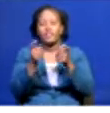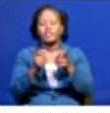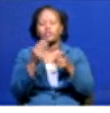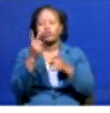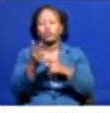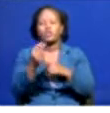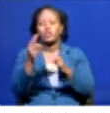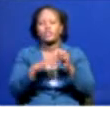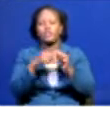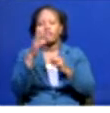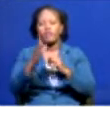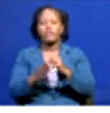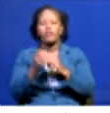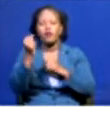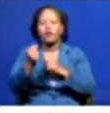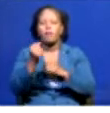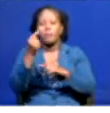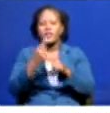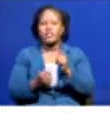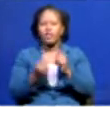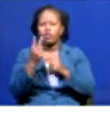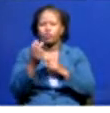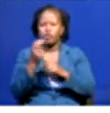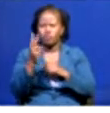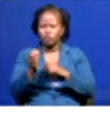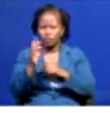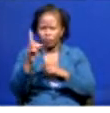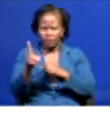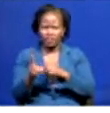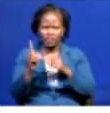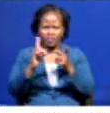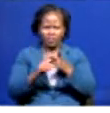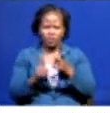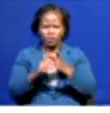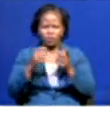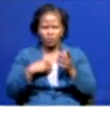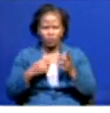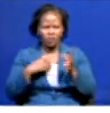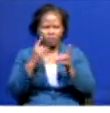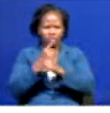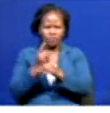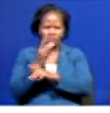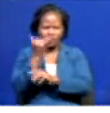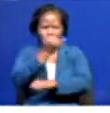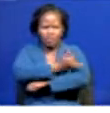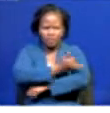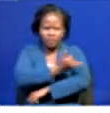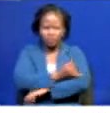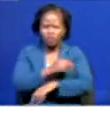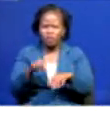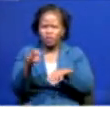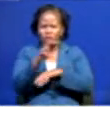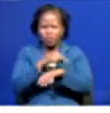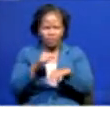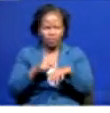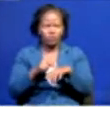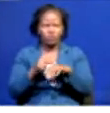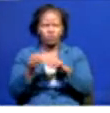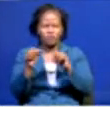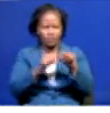May 2021 as a specialized degree awarding institution of national strategic importance.